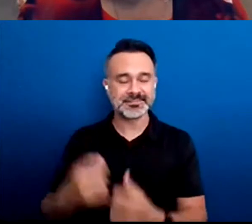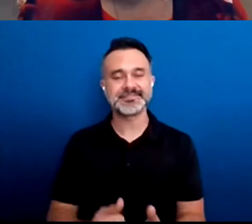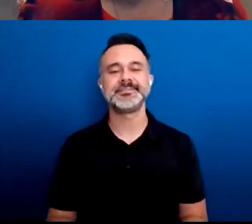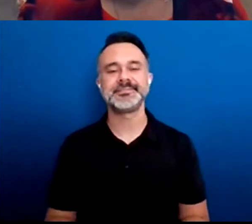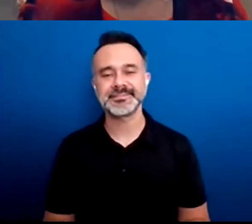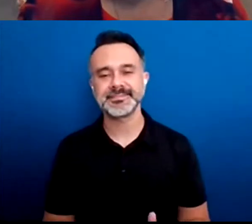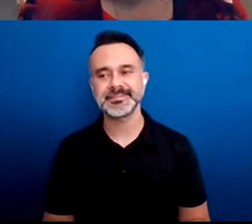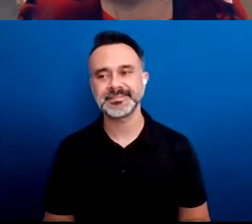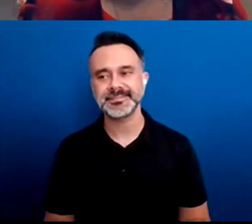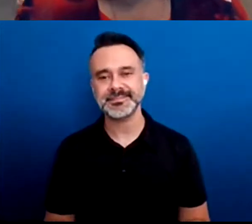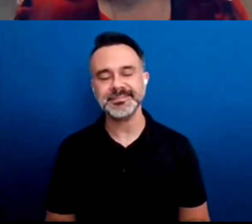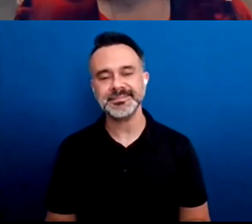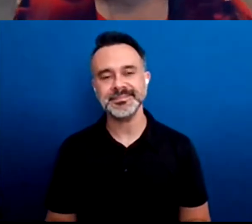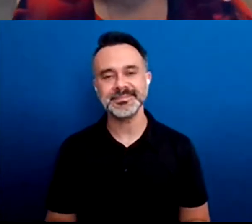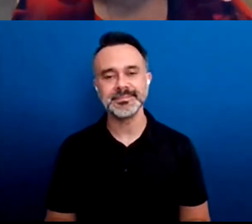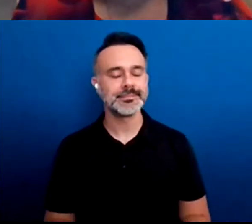Sounds great. Thank you all.